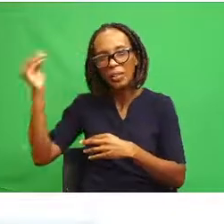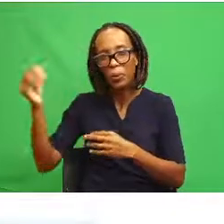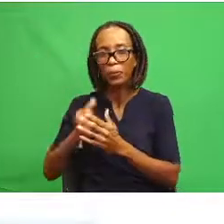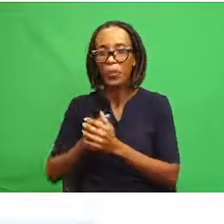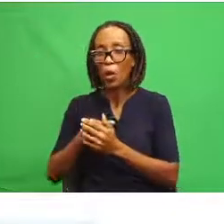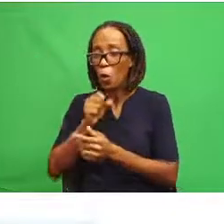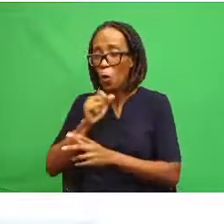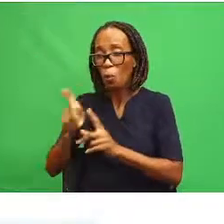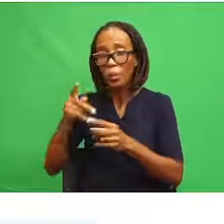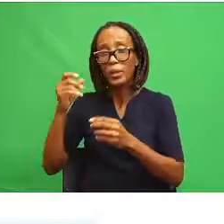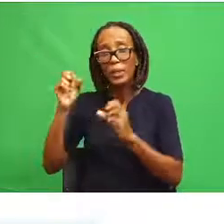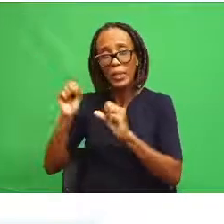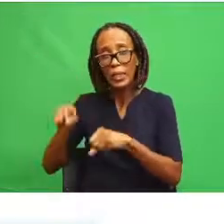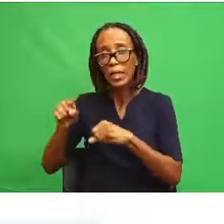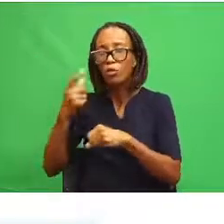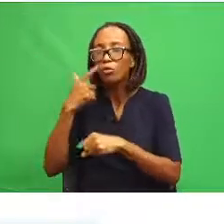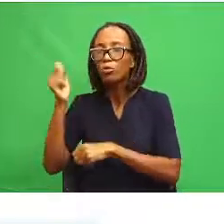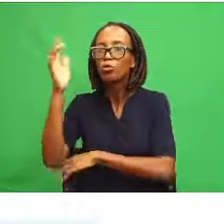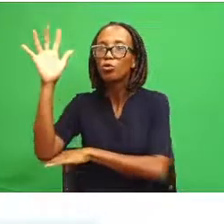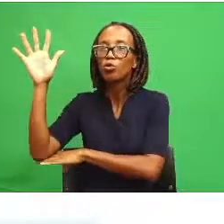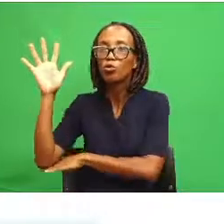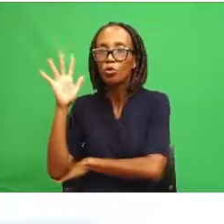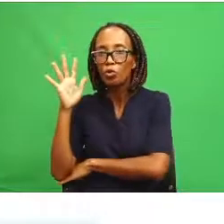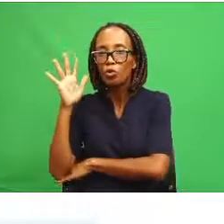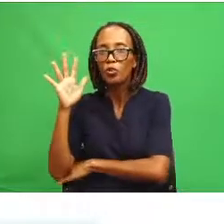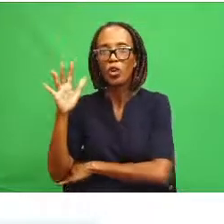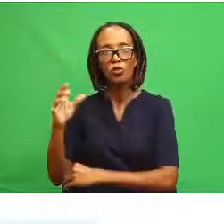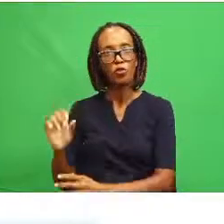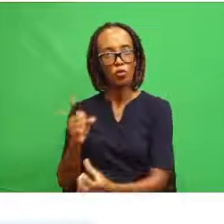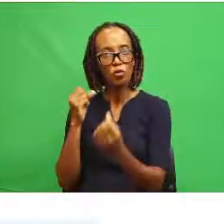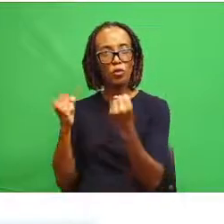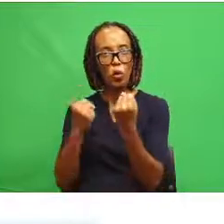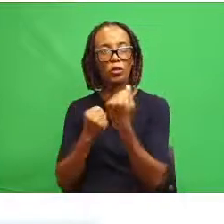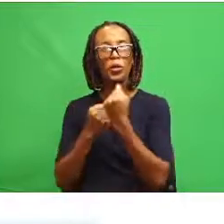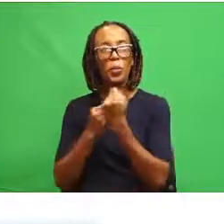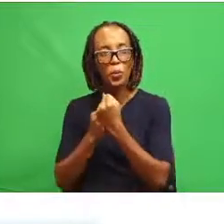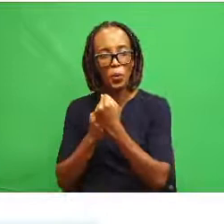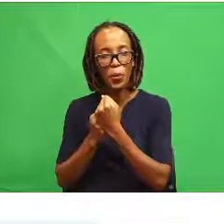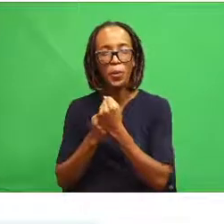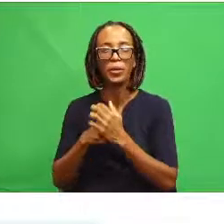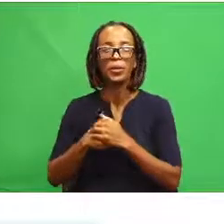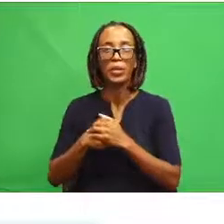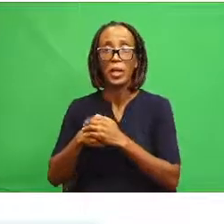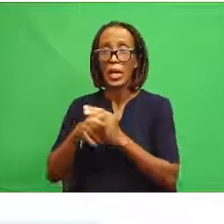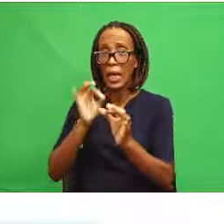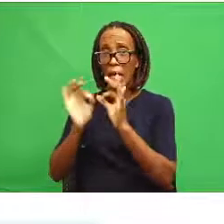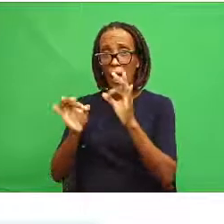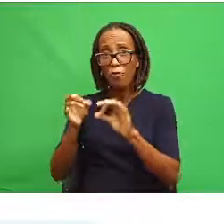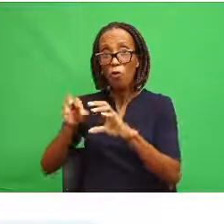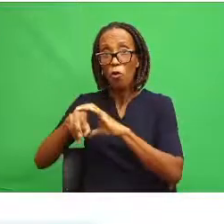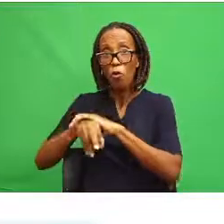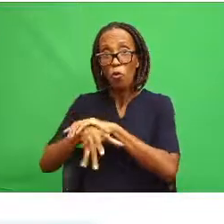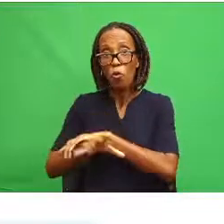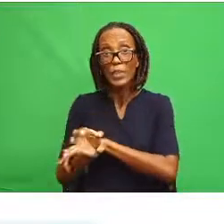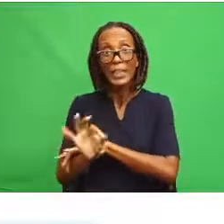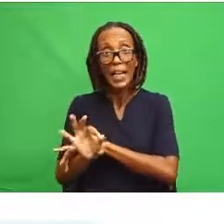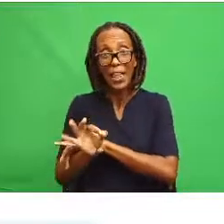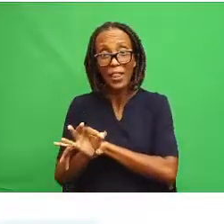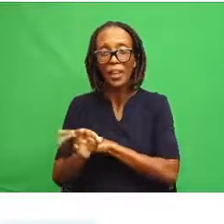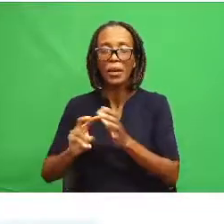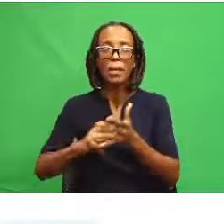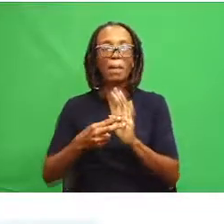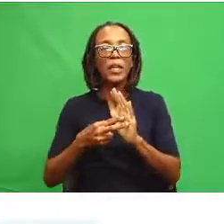are the elders, they are like trees of endurance." And he goes on to say, without the root, you don't